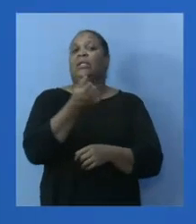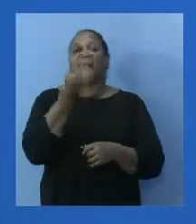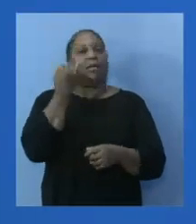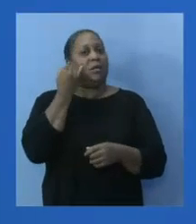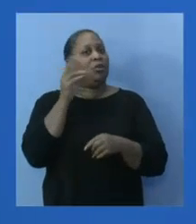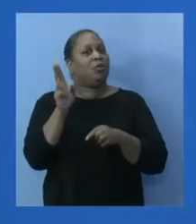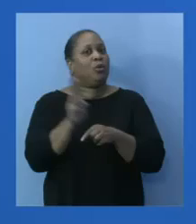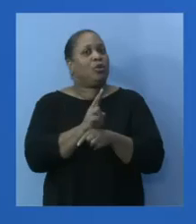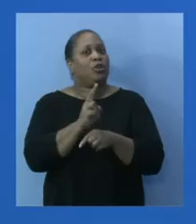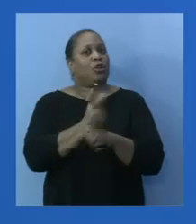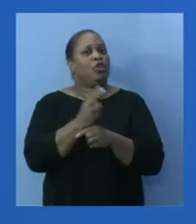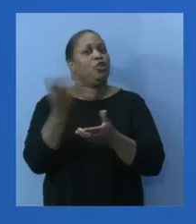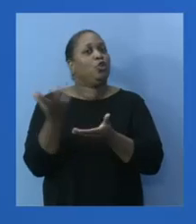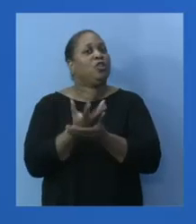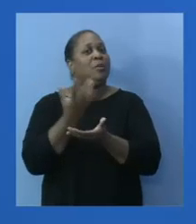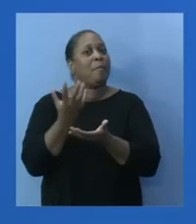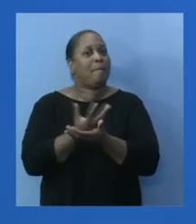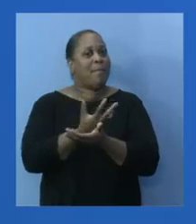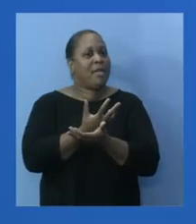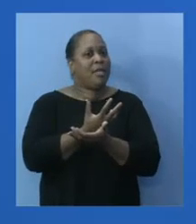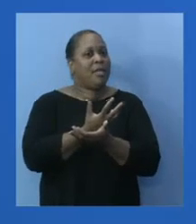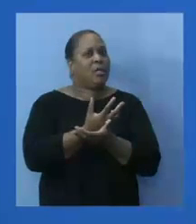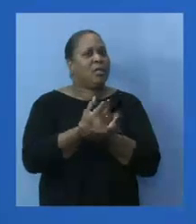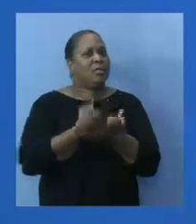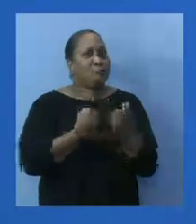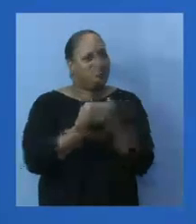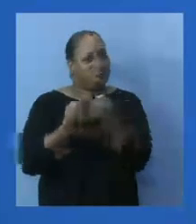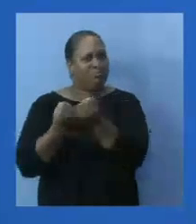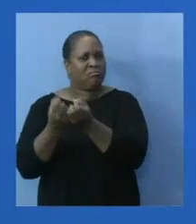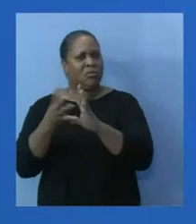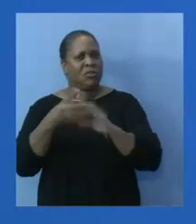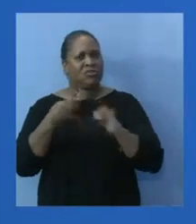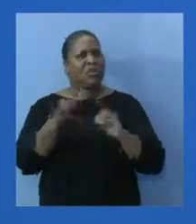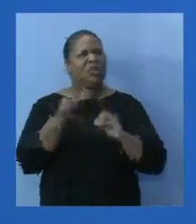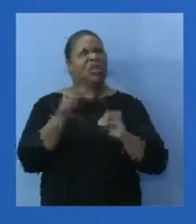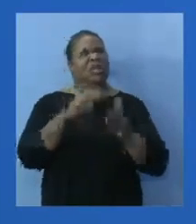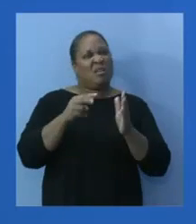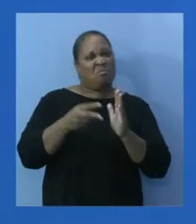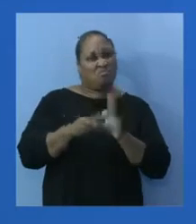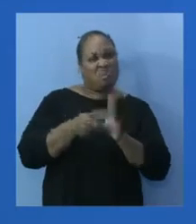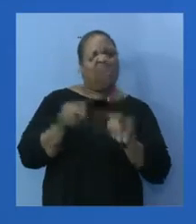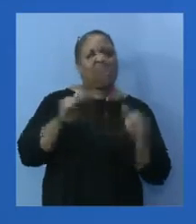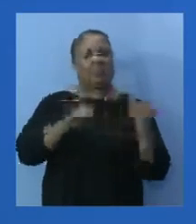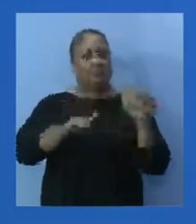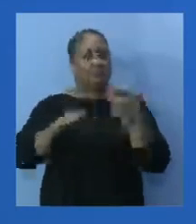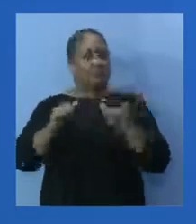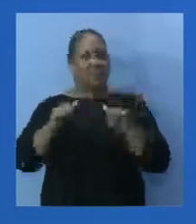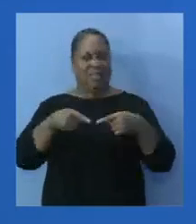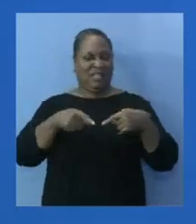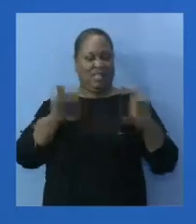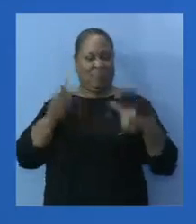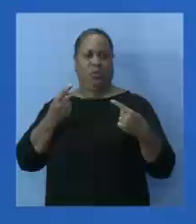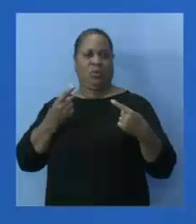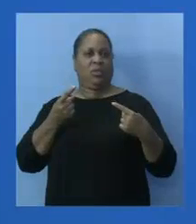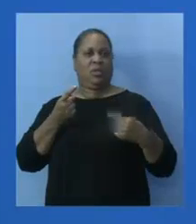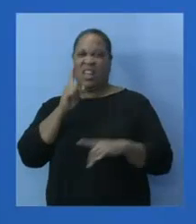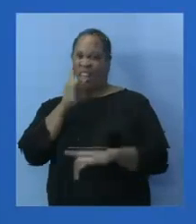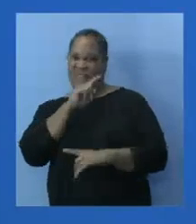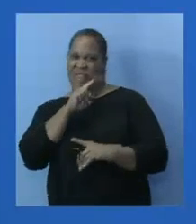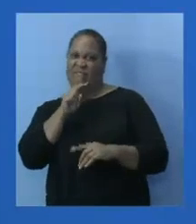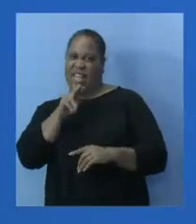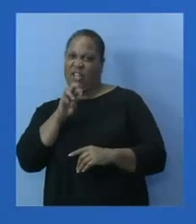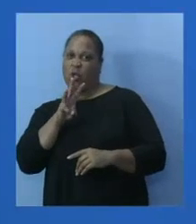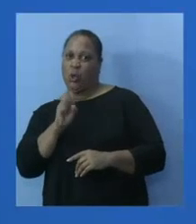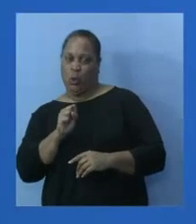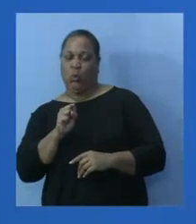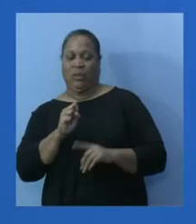use our media outlets to help to support the message, speaking of the science, as opposed to ignoring the fake news, I think that